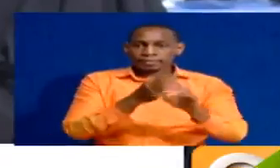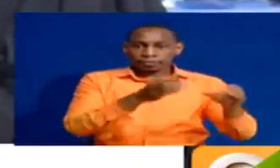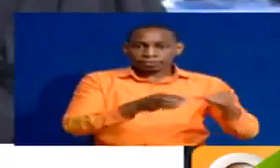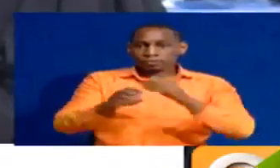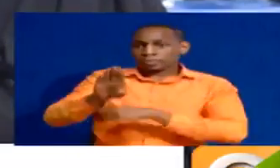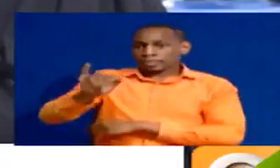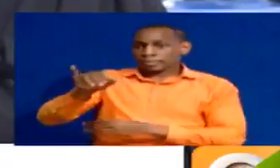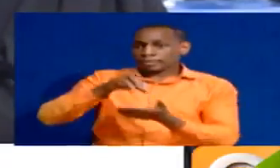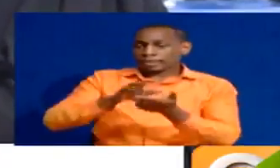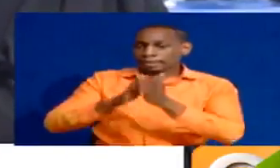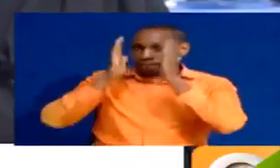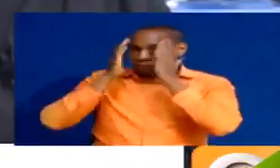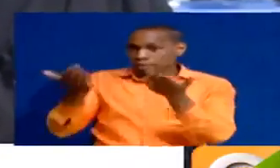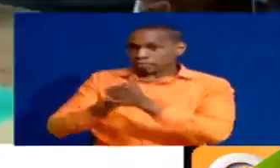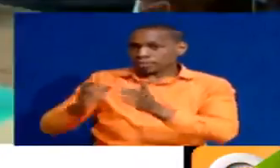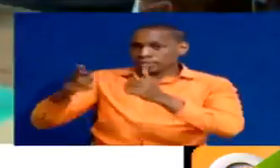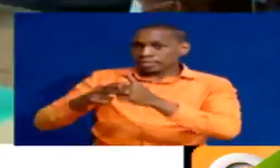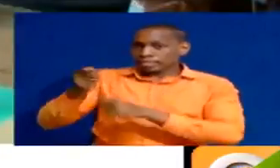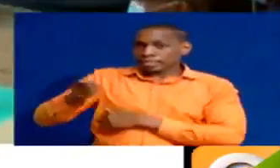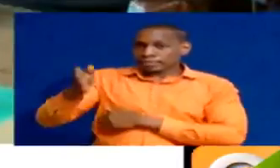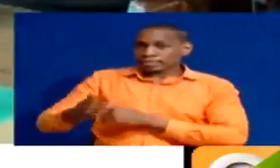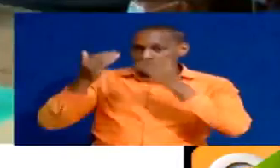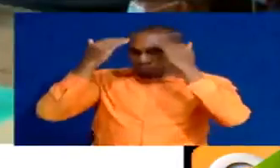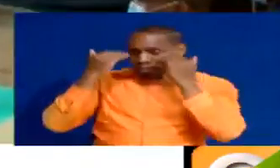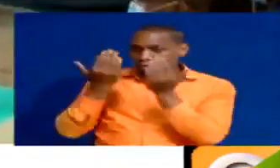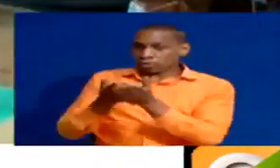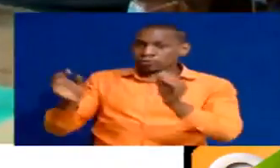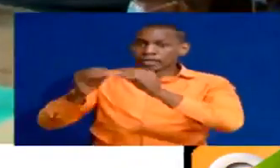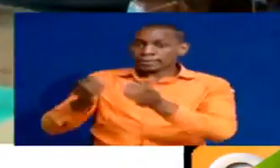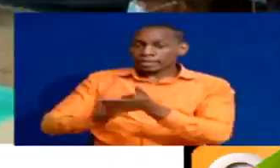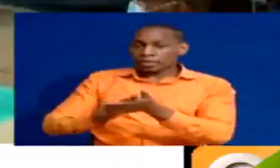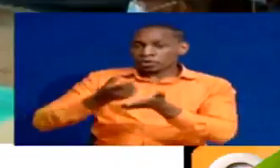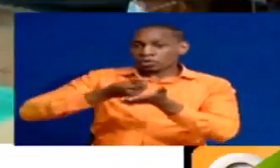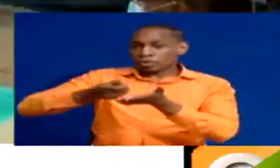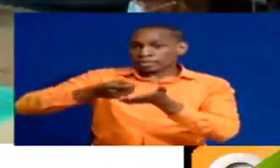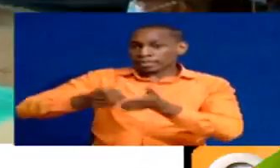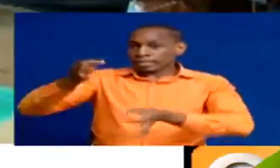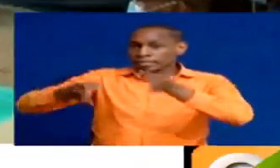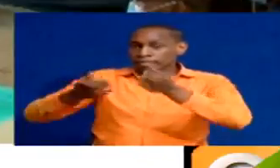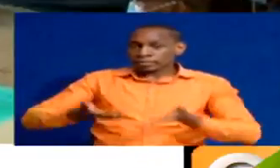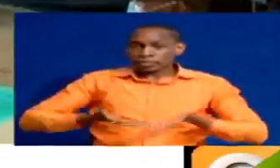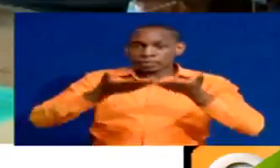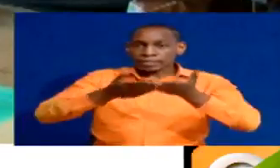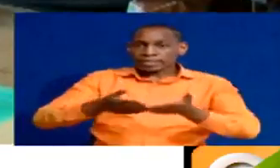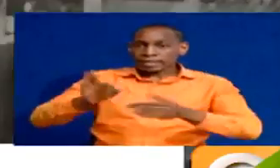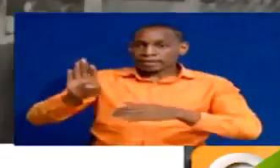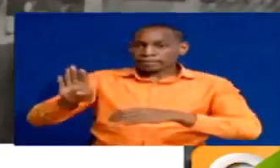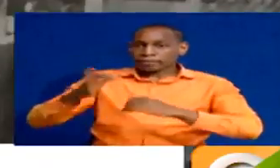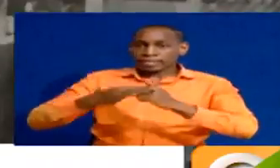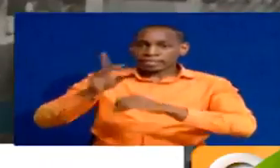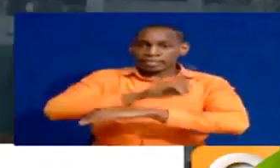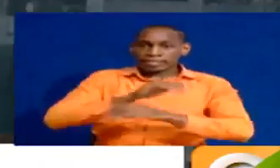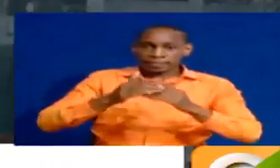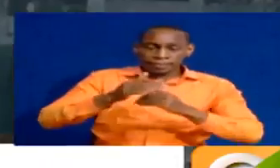BBI case, attention shifts to the 7 appellate judges as they retreat to craft a judgment that will be rendered in 48 days,